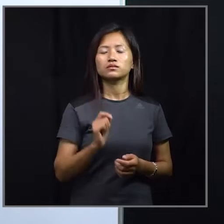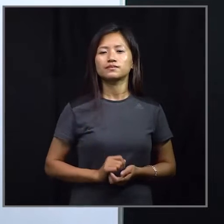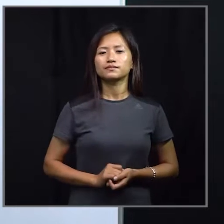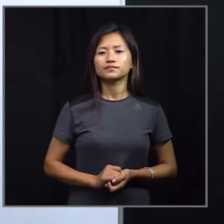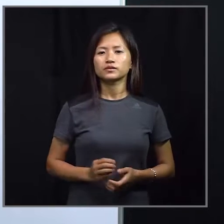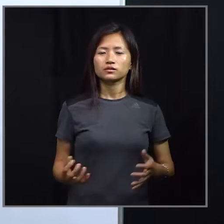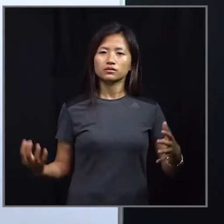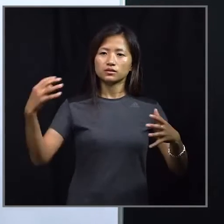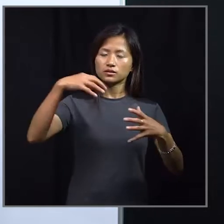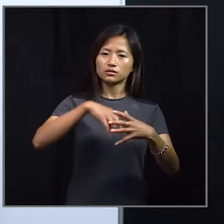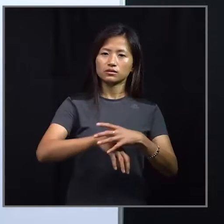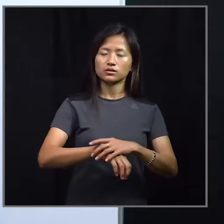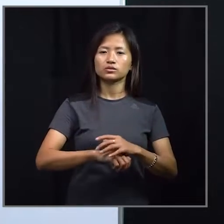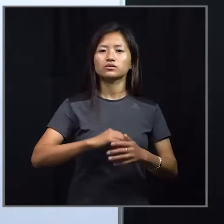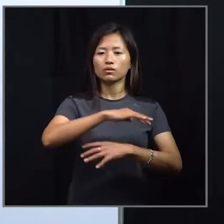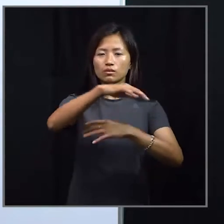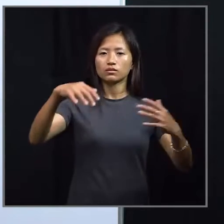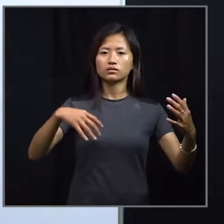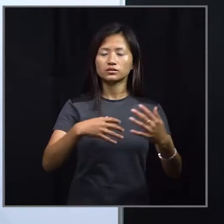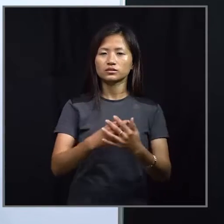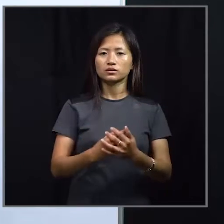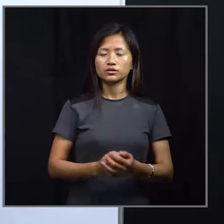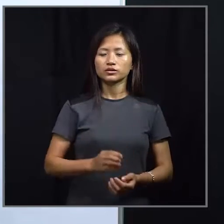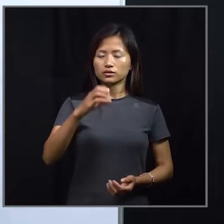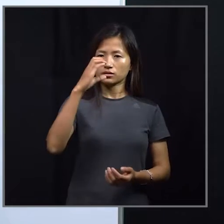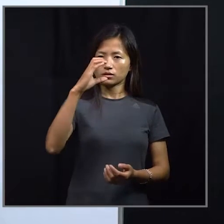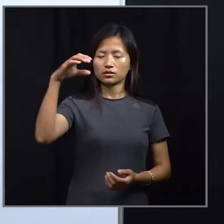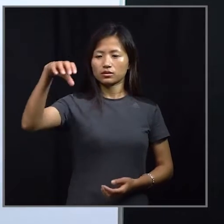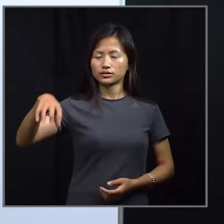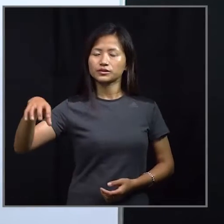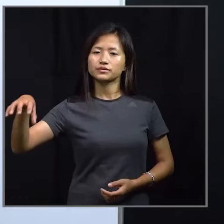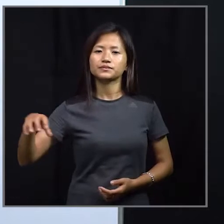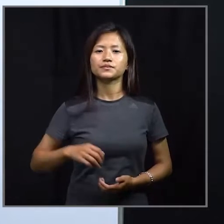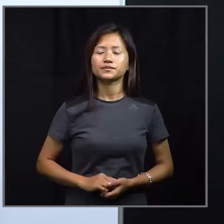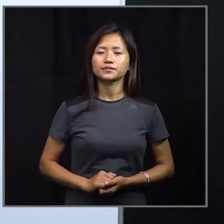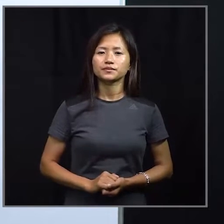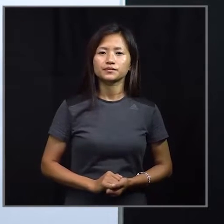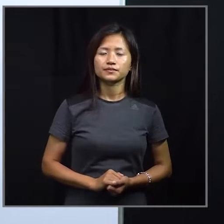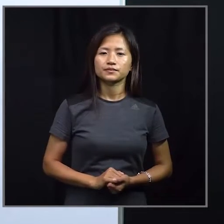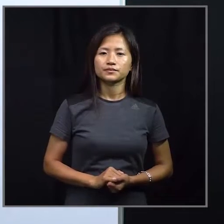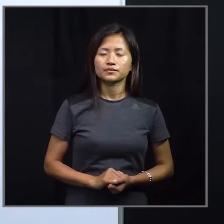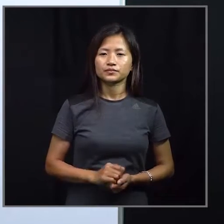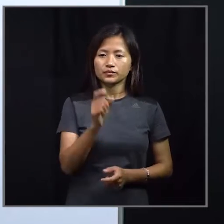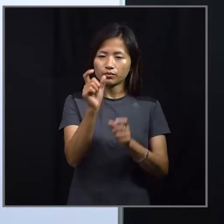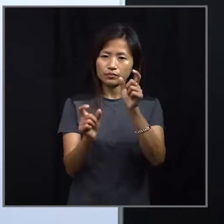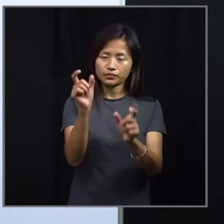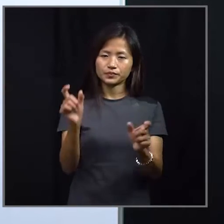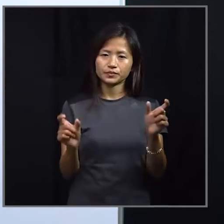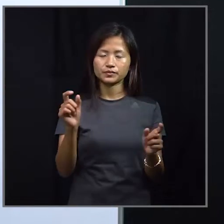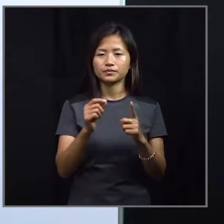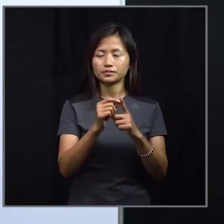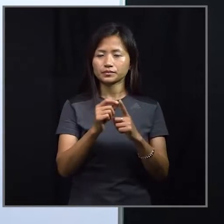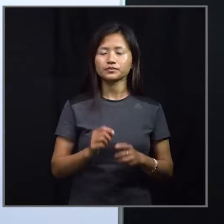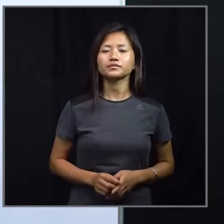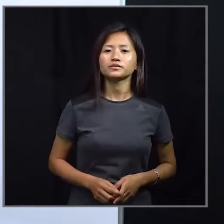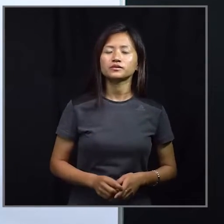it includes all the people in the country. That's why population is also a